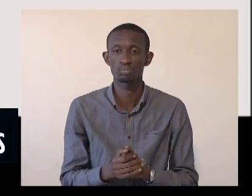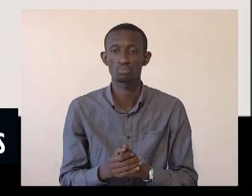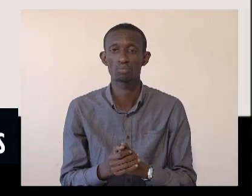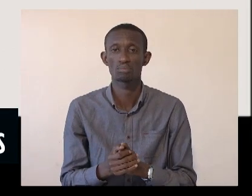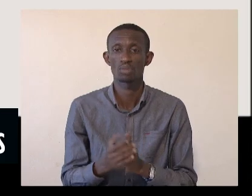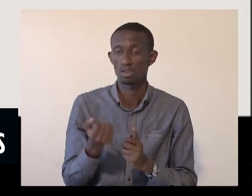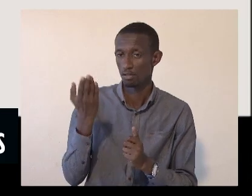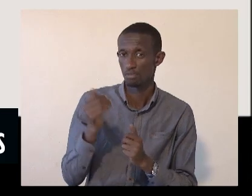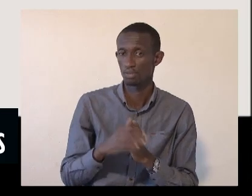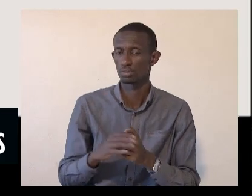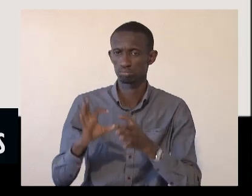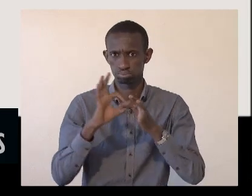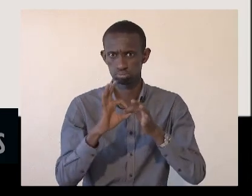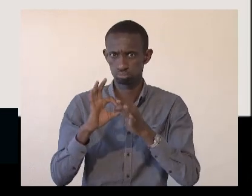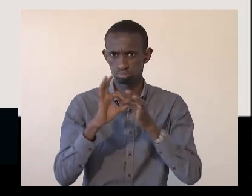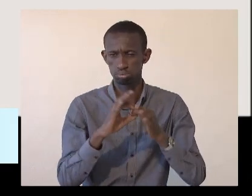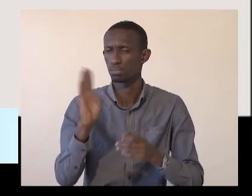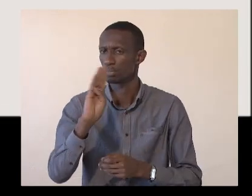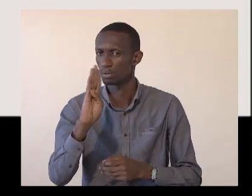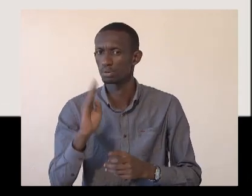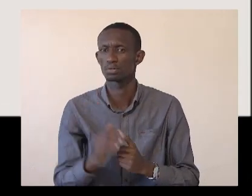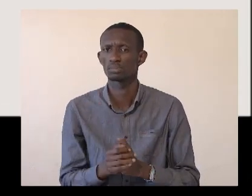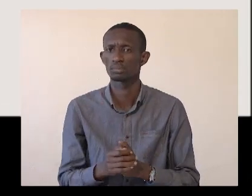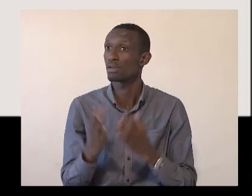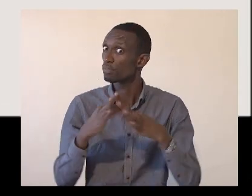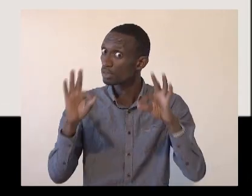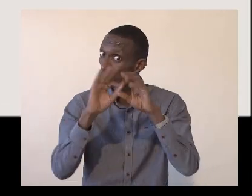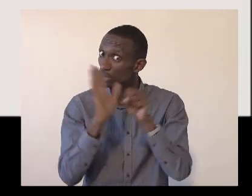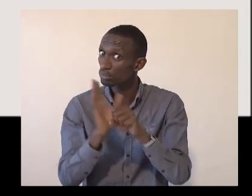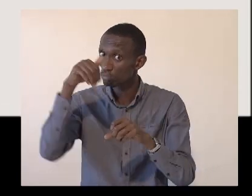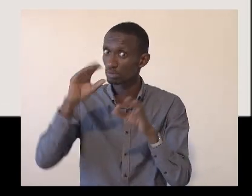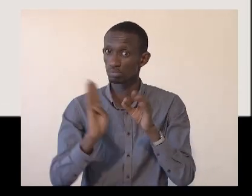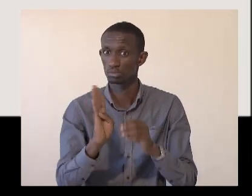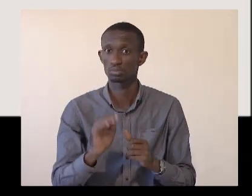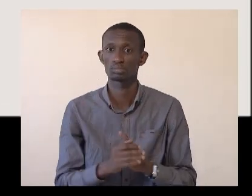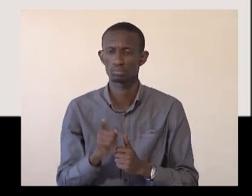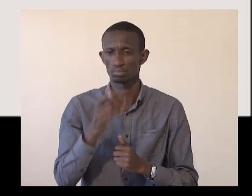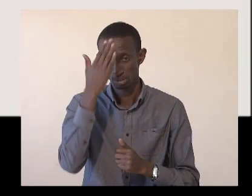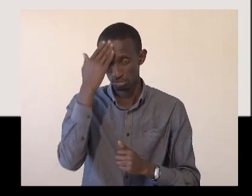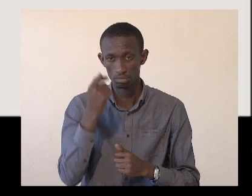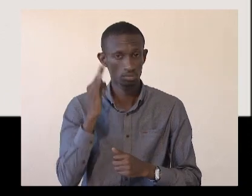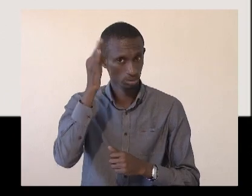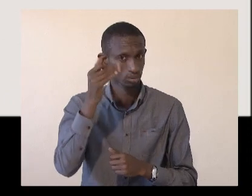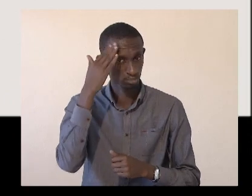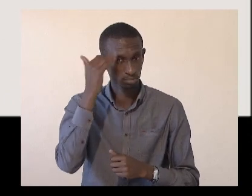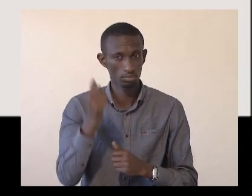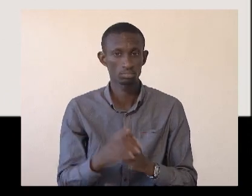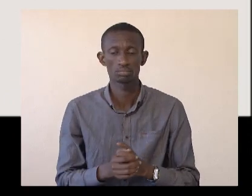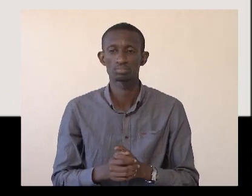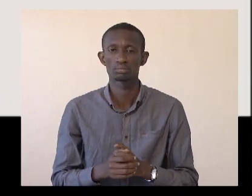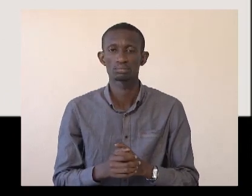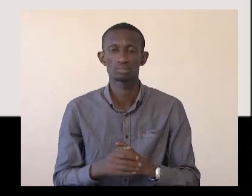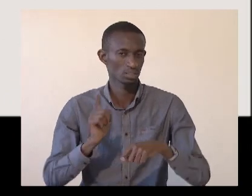has a connection with biology. It's very important in biology. You will need this many